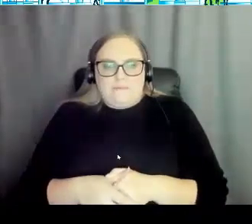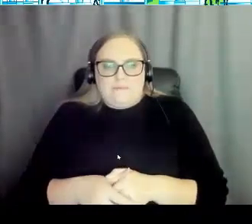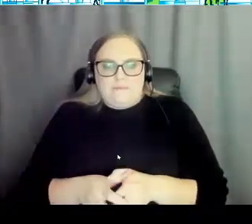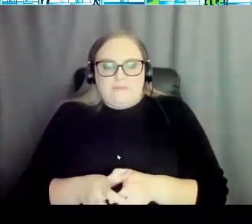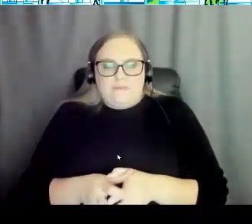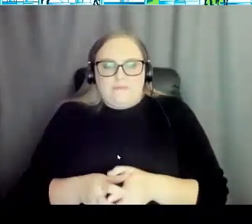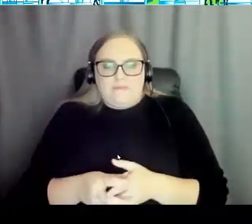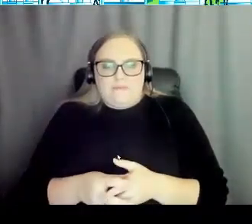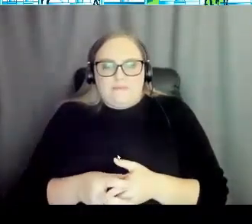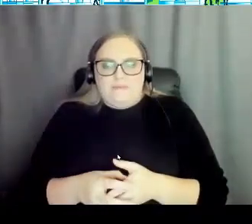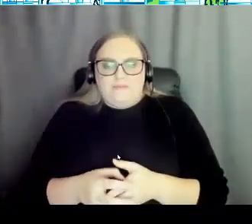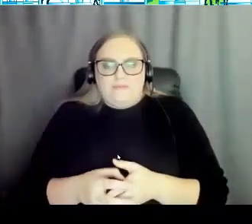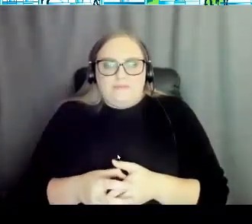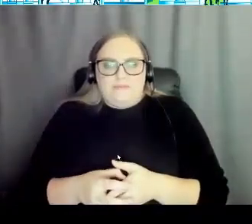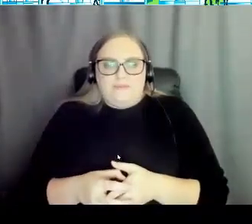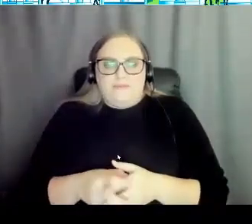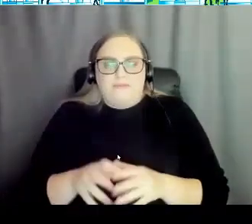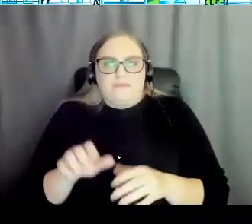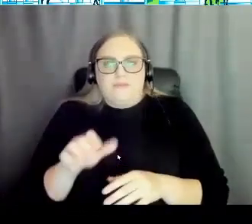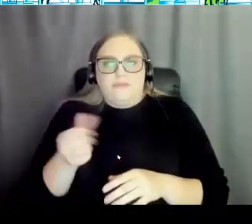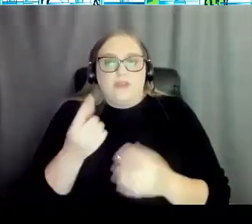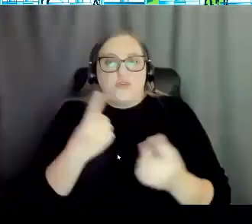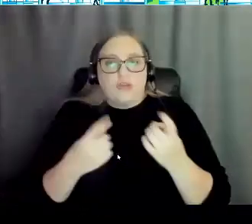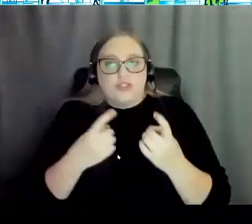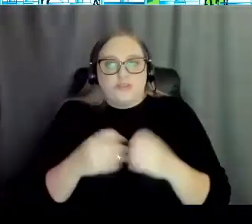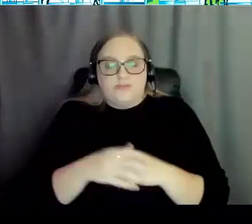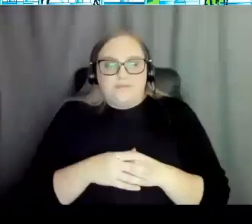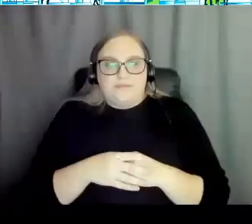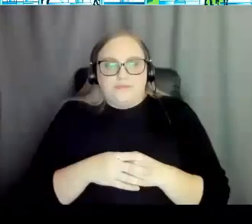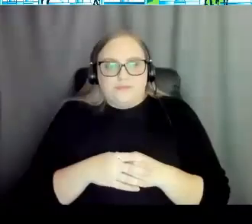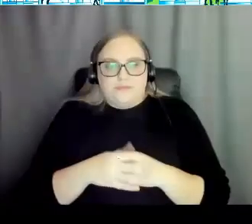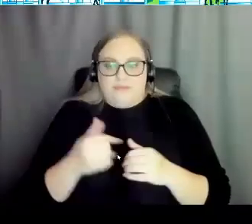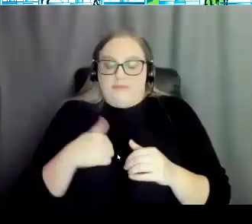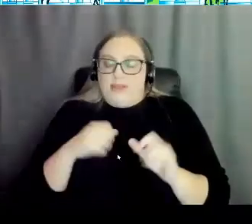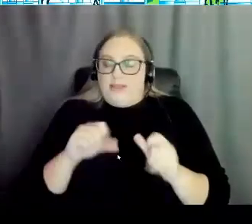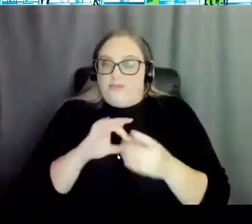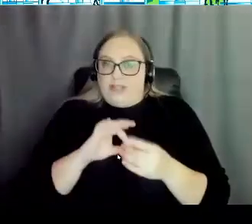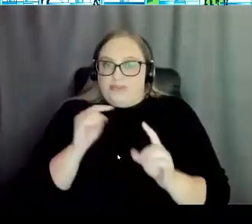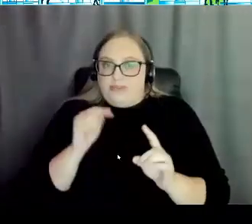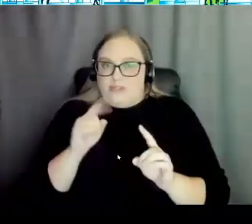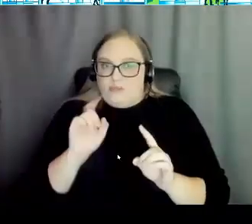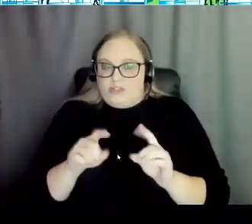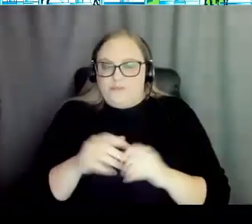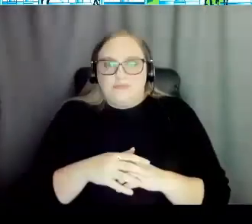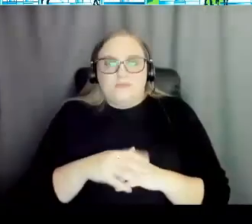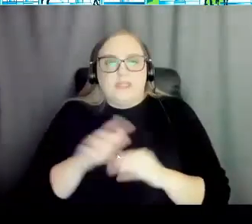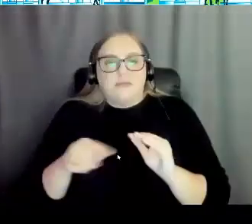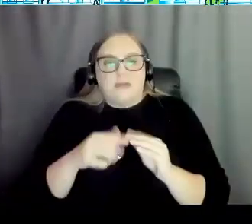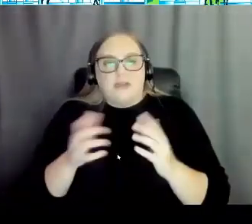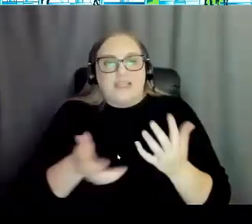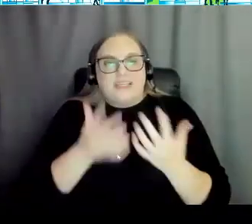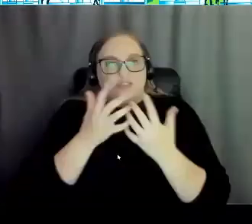Excellent. Thank you. So another question is, I can relate to this one, is about the integration of social